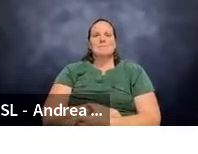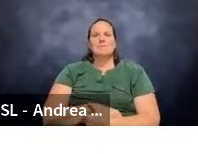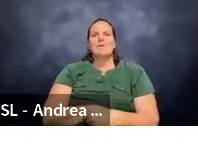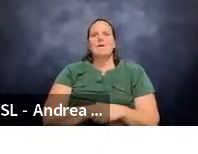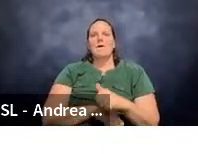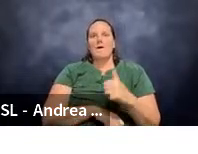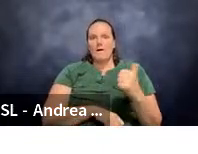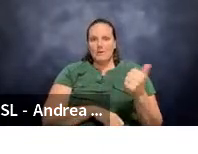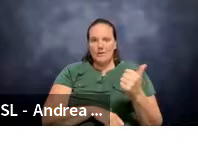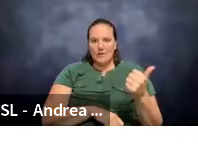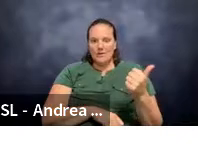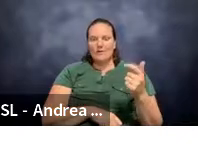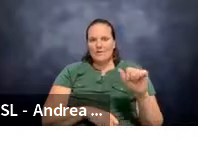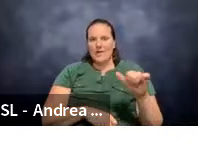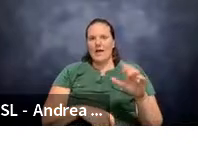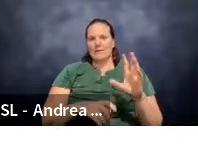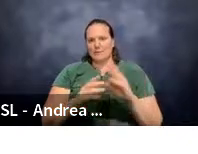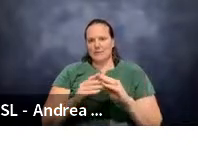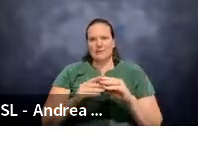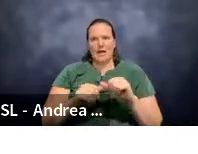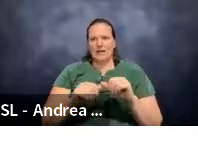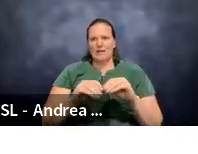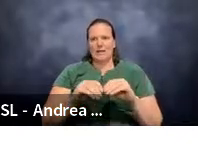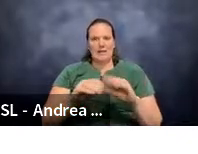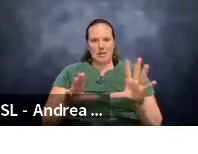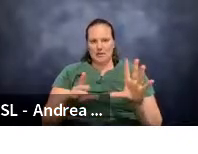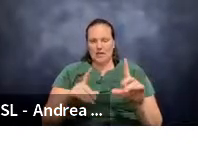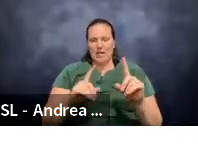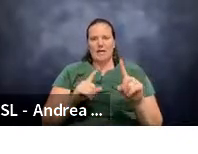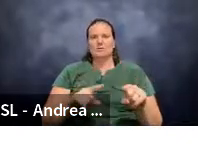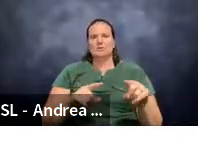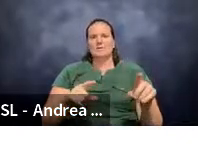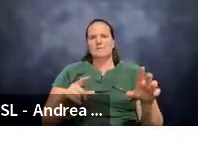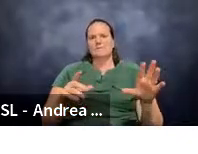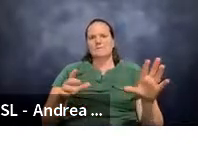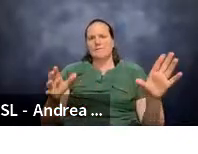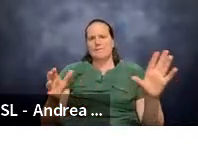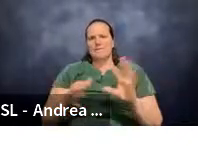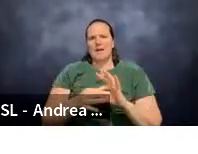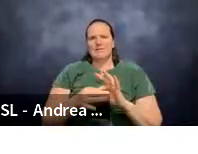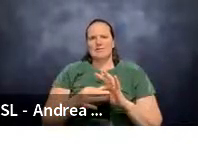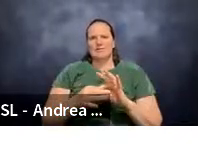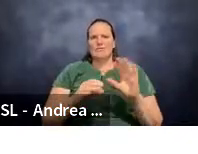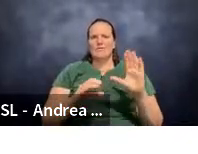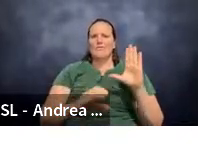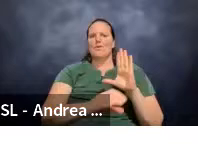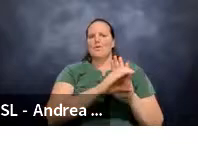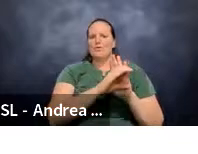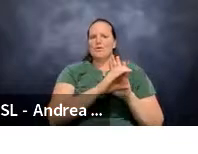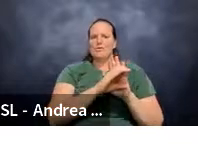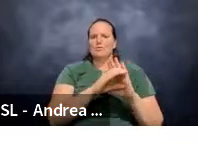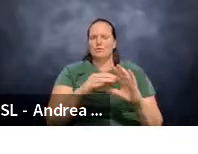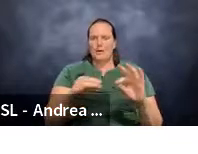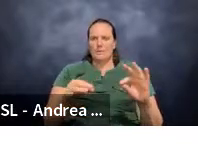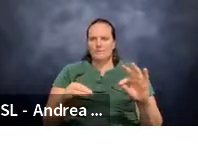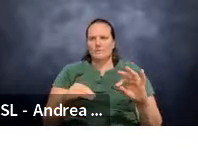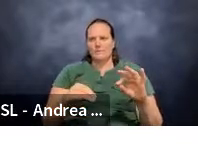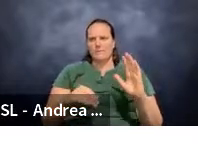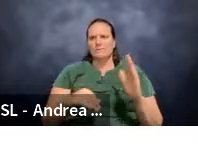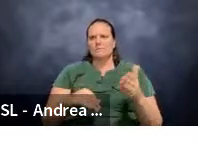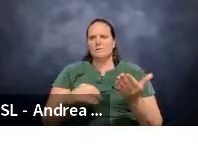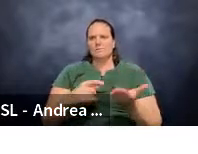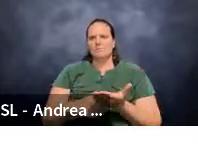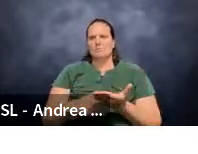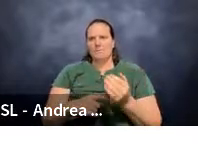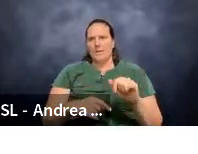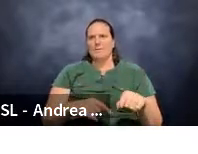that I think maybe wasn't answered clearly was about attaching photos to comments. And so I'm going to address that one in just